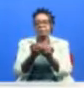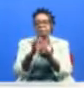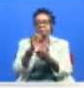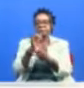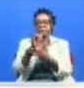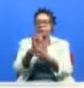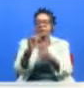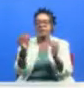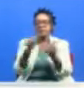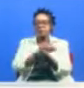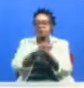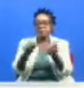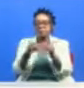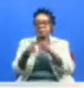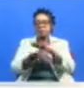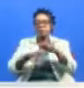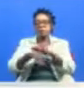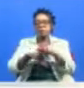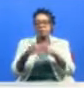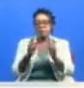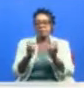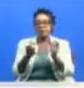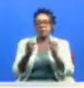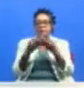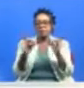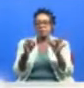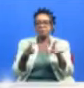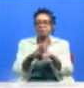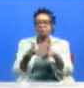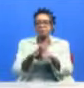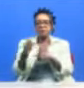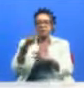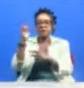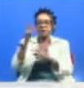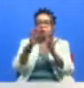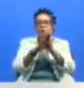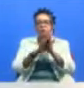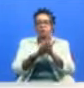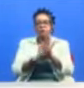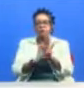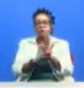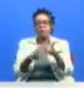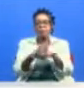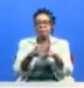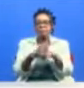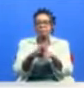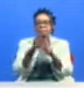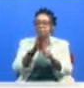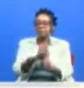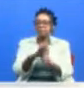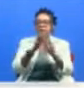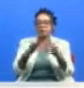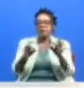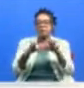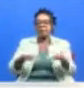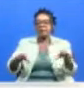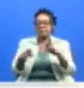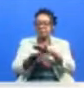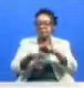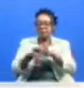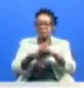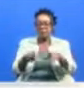the principles of media freedom enshrined in the Kenyan constitution, undermine free market principles,